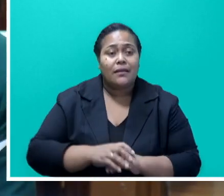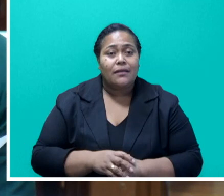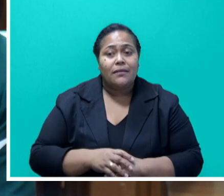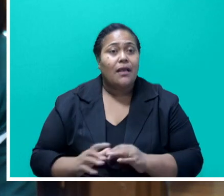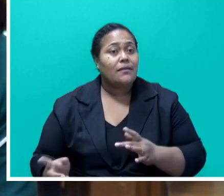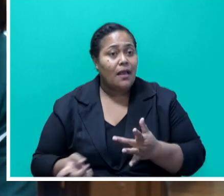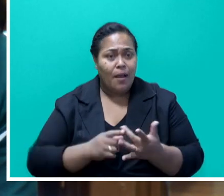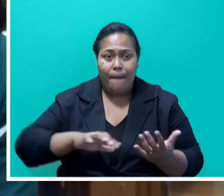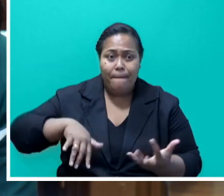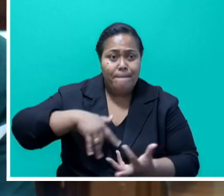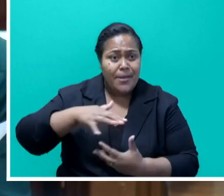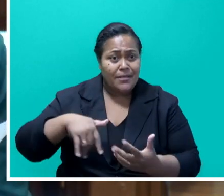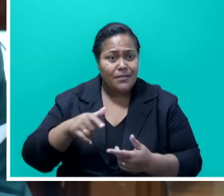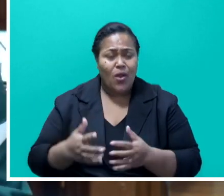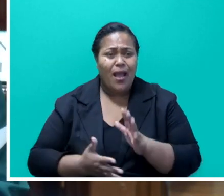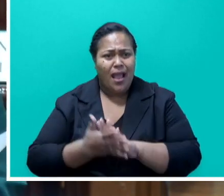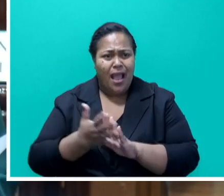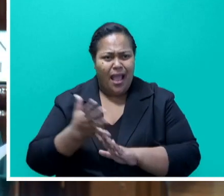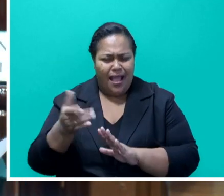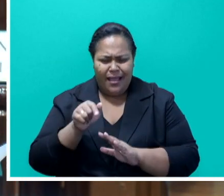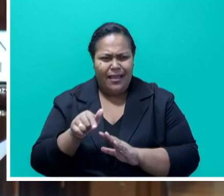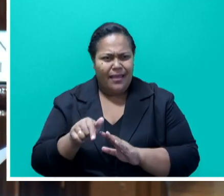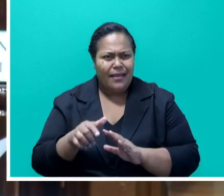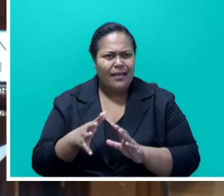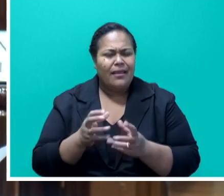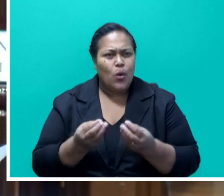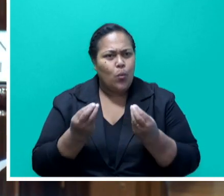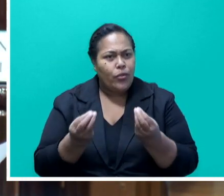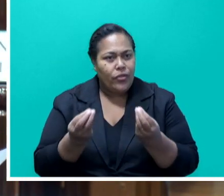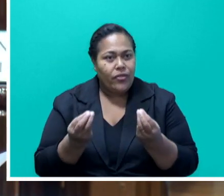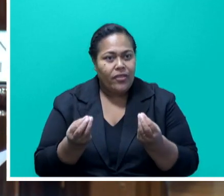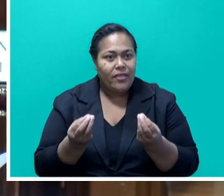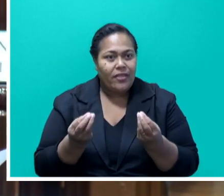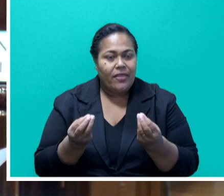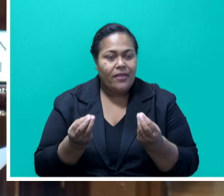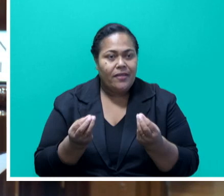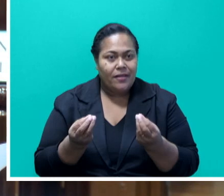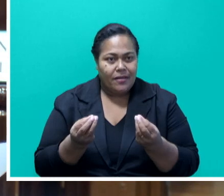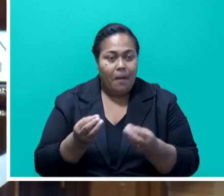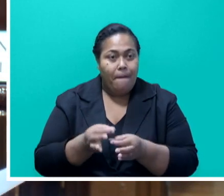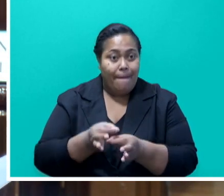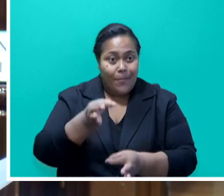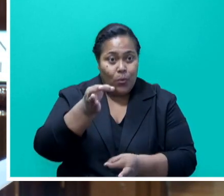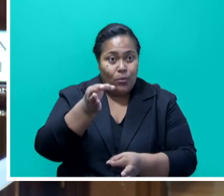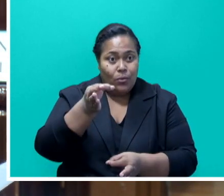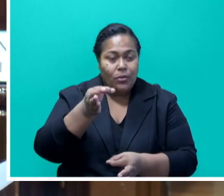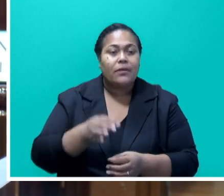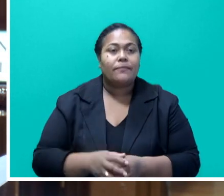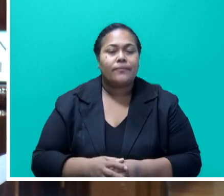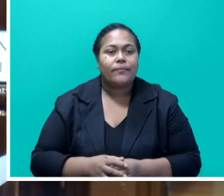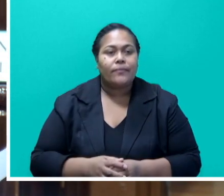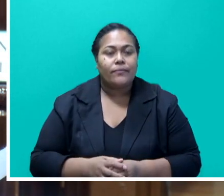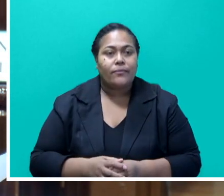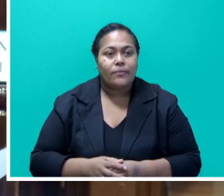of concrete and higher tensile strength than many alloys of steel. In fact, Mr.